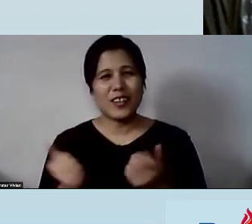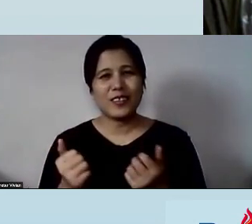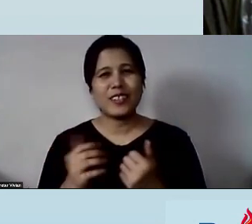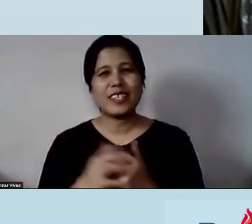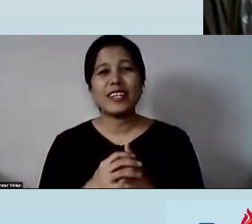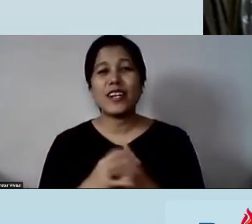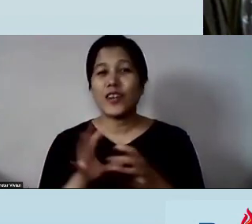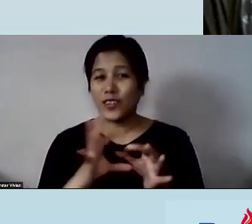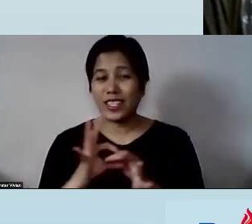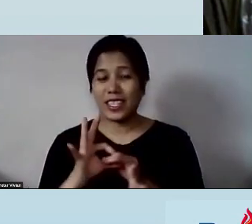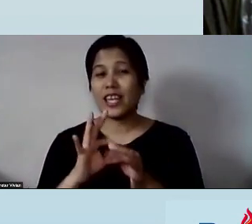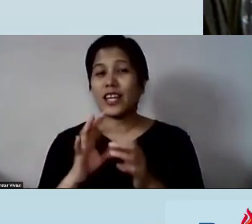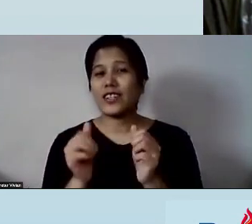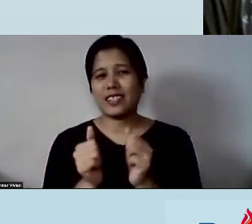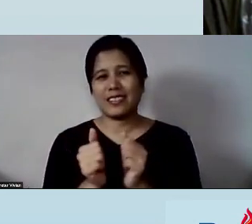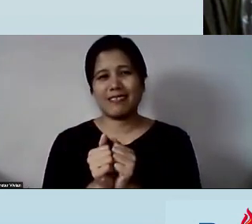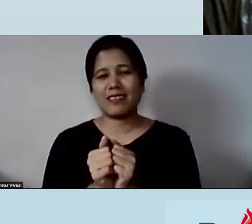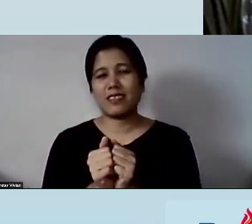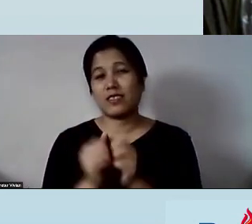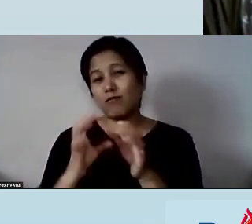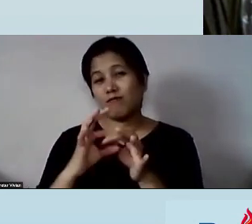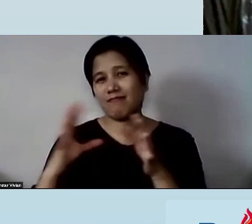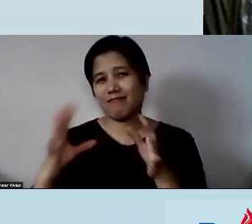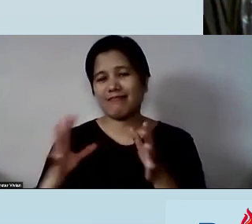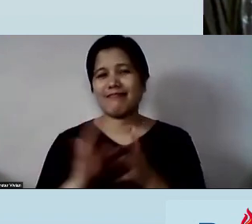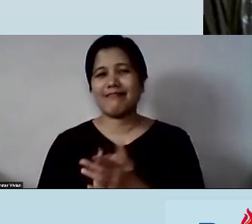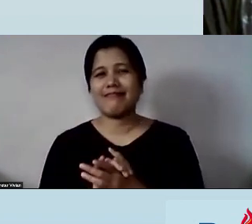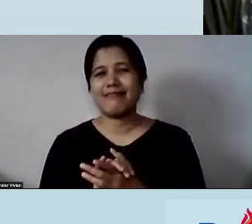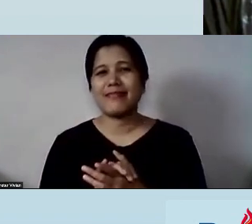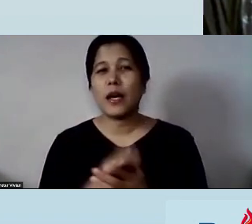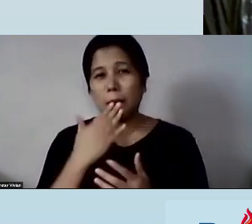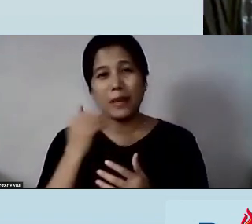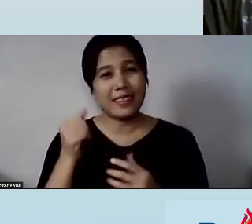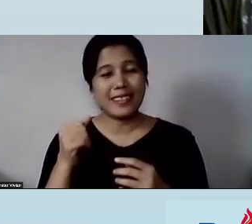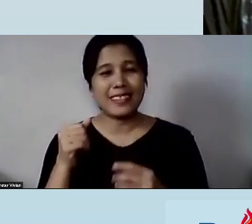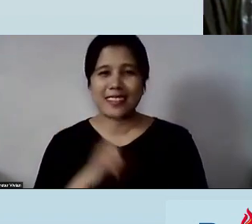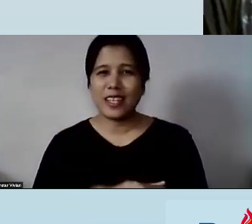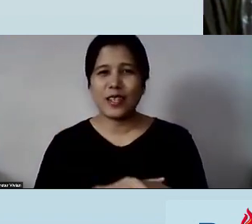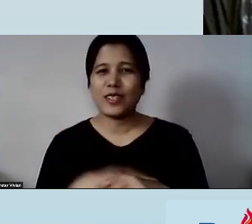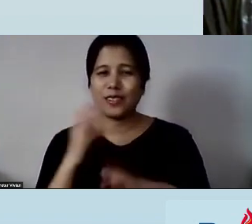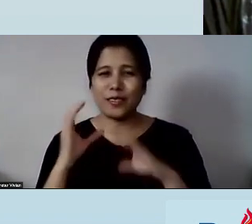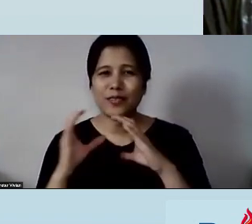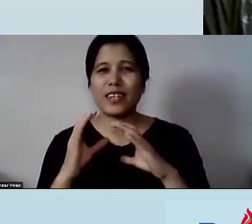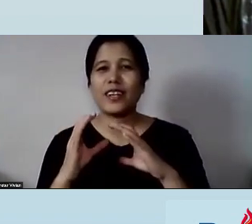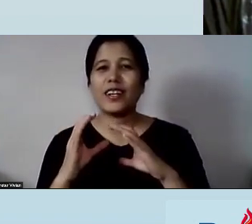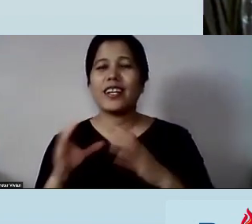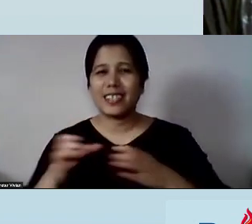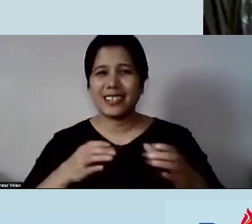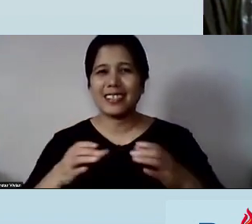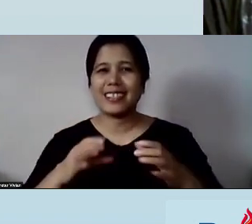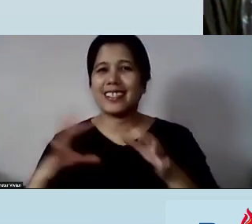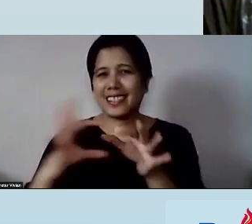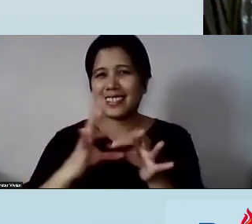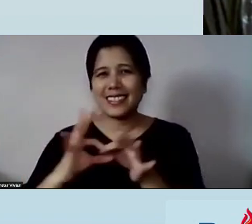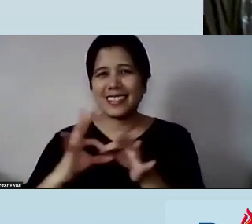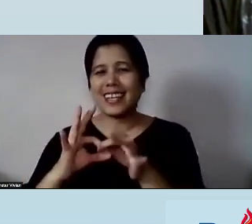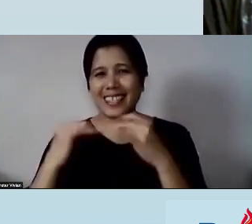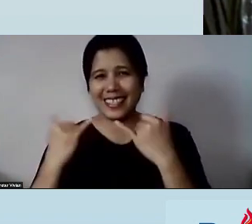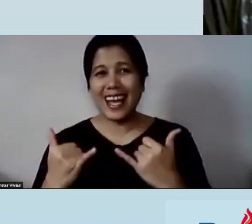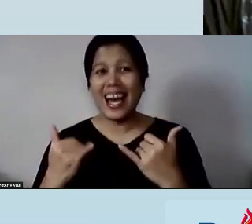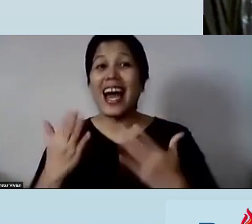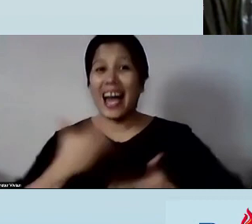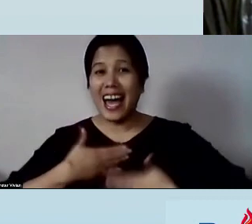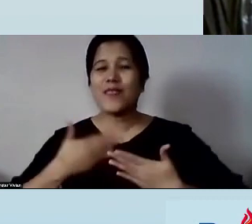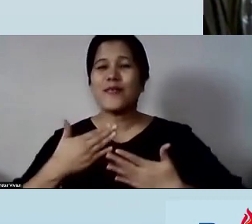And connect with those you've fallen out of touch with. There's no better time to converse, control, and connect than now. Happy